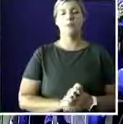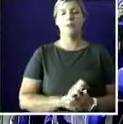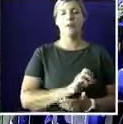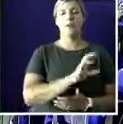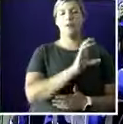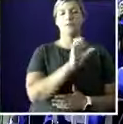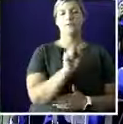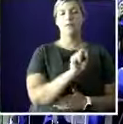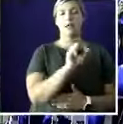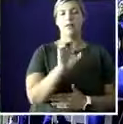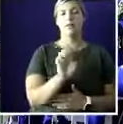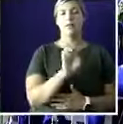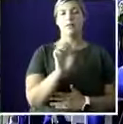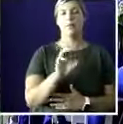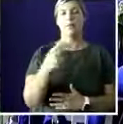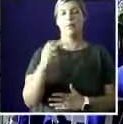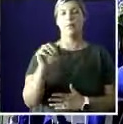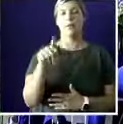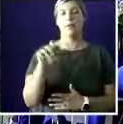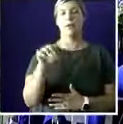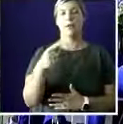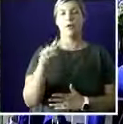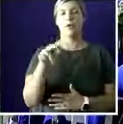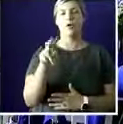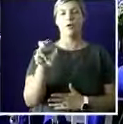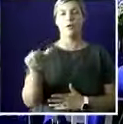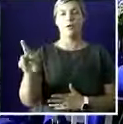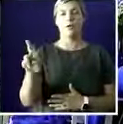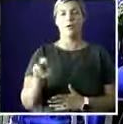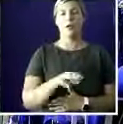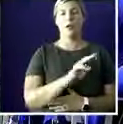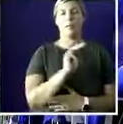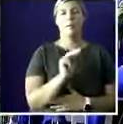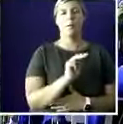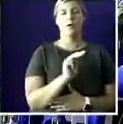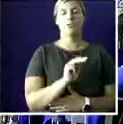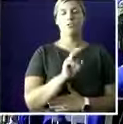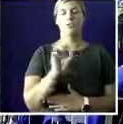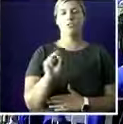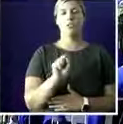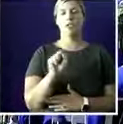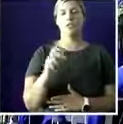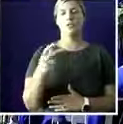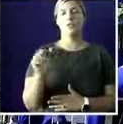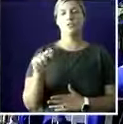Sky Elizabeth Hoopengarner. Marshall Shane Stewart II.